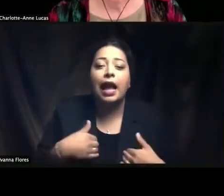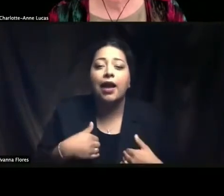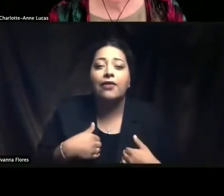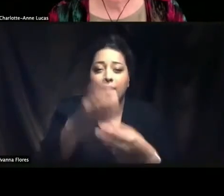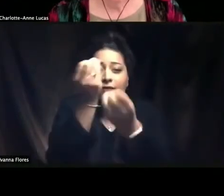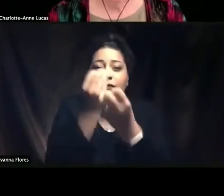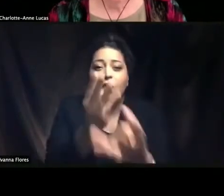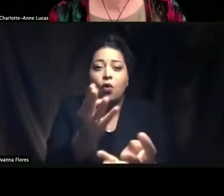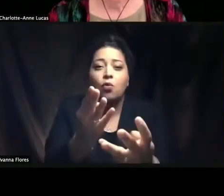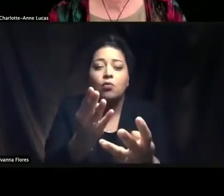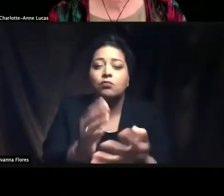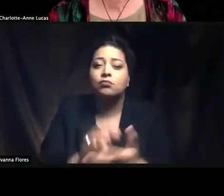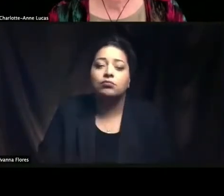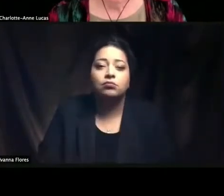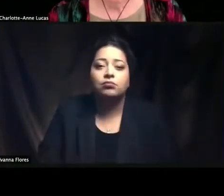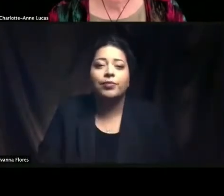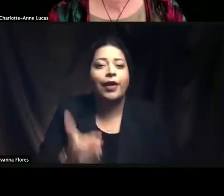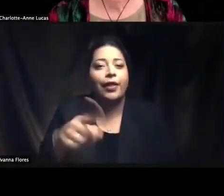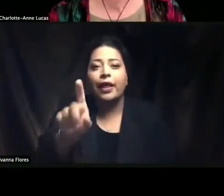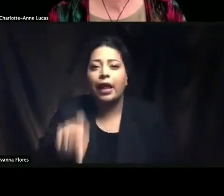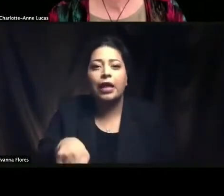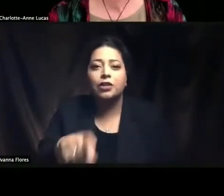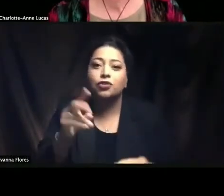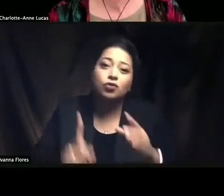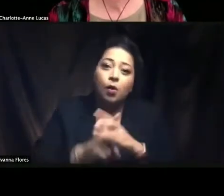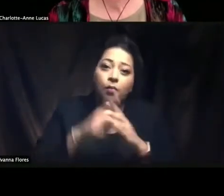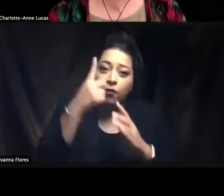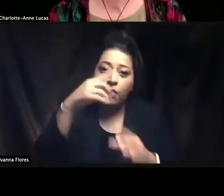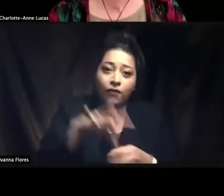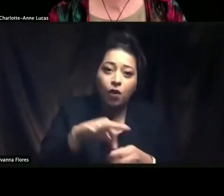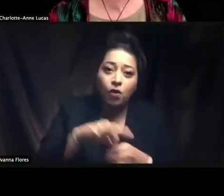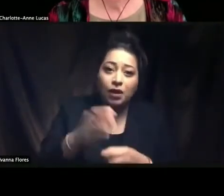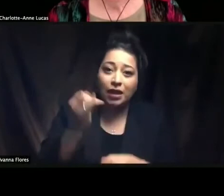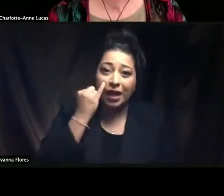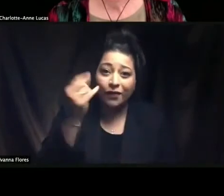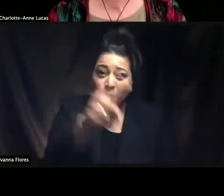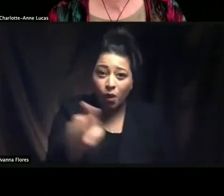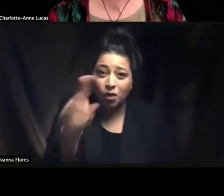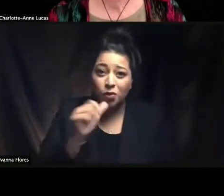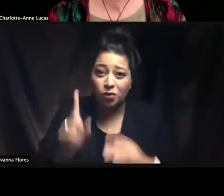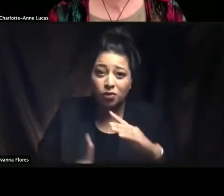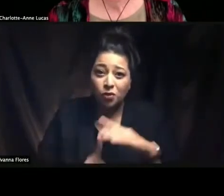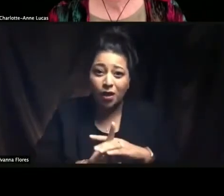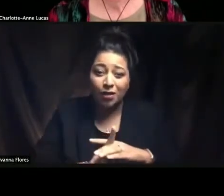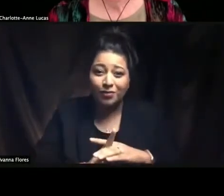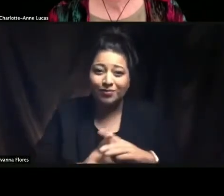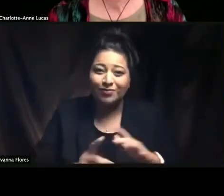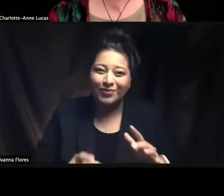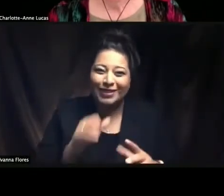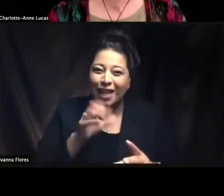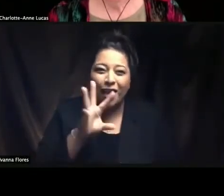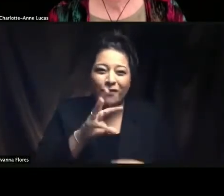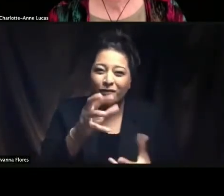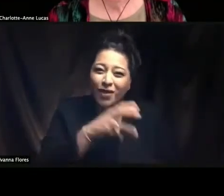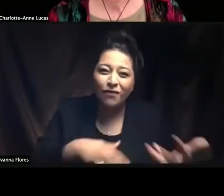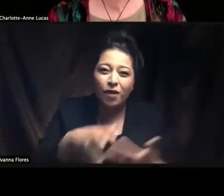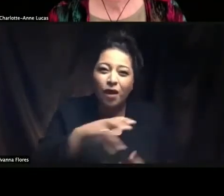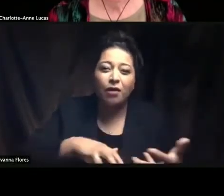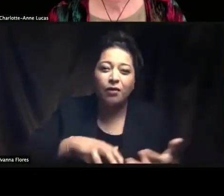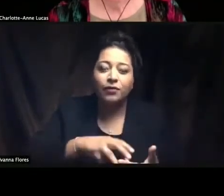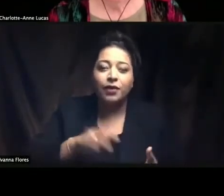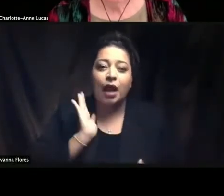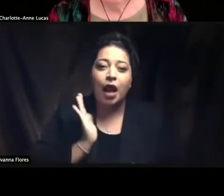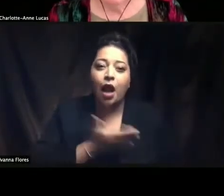information, and they need to turn out and vote. Because if we don't, and we continue to have poor civic engagement, our district is